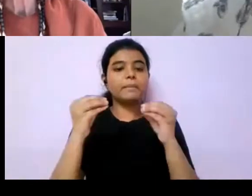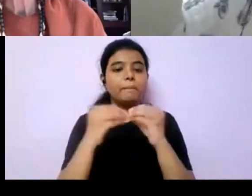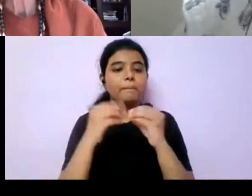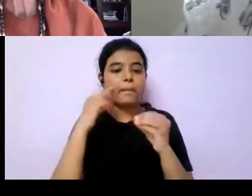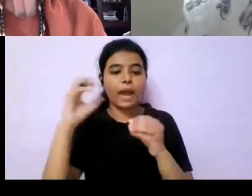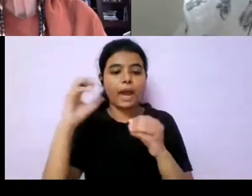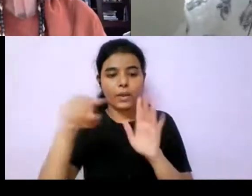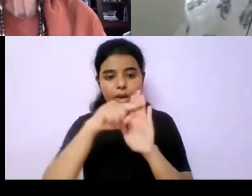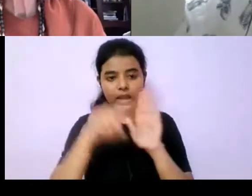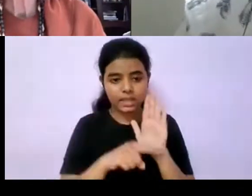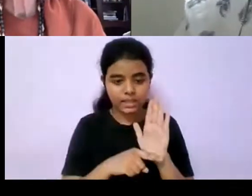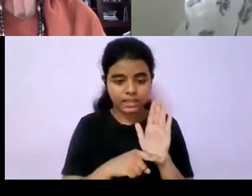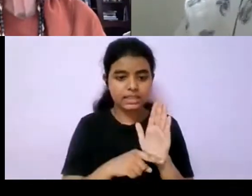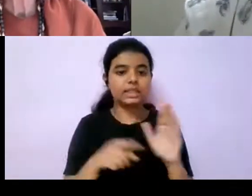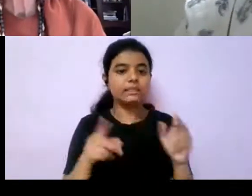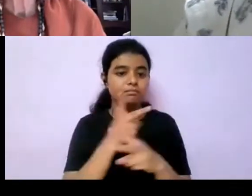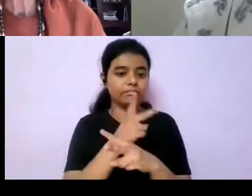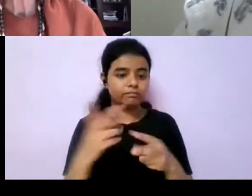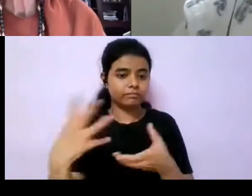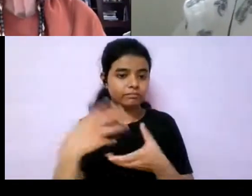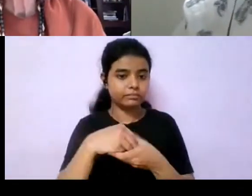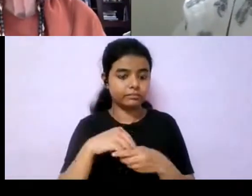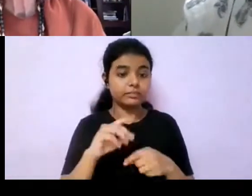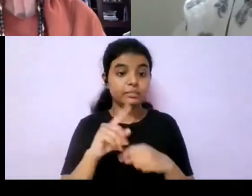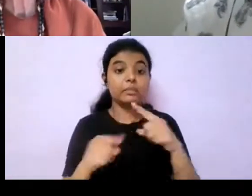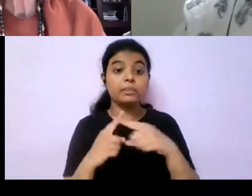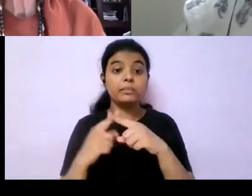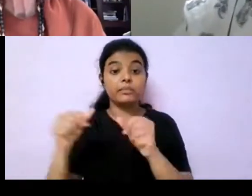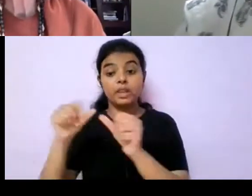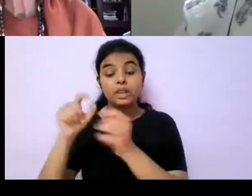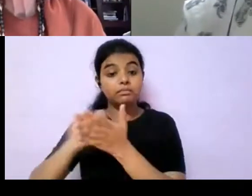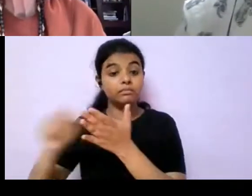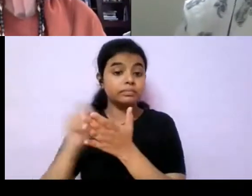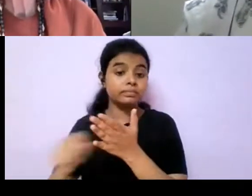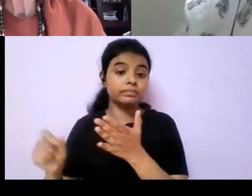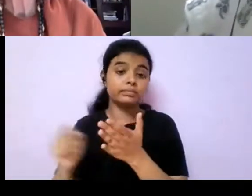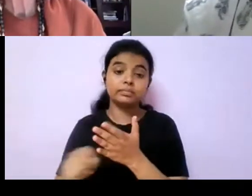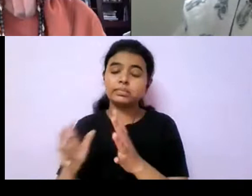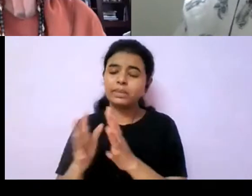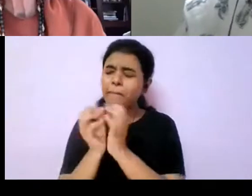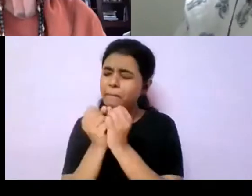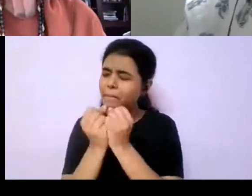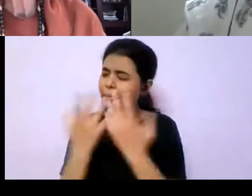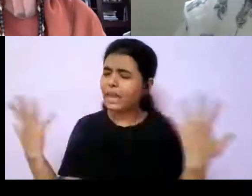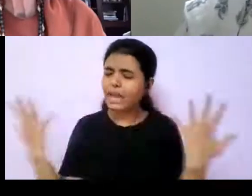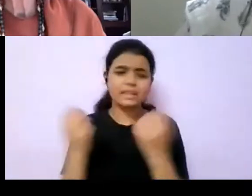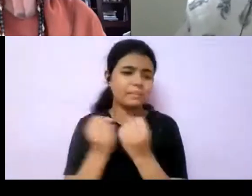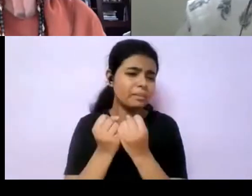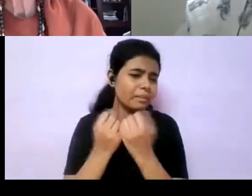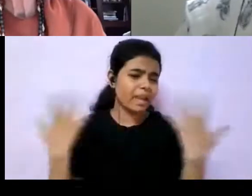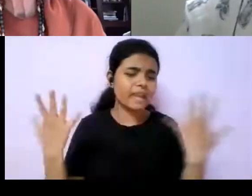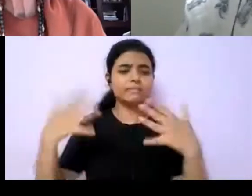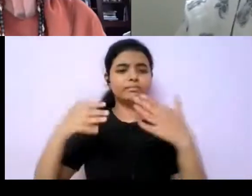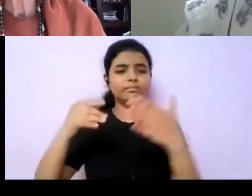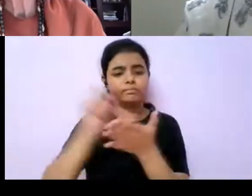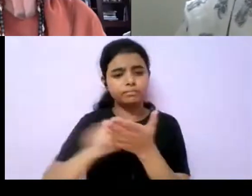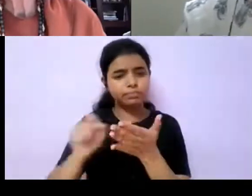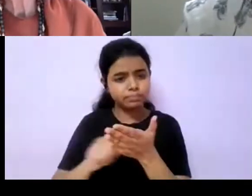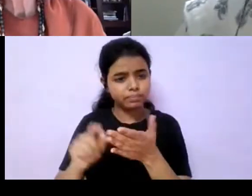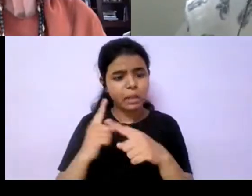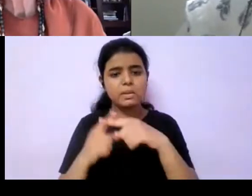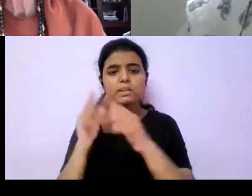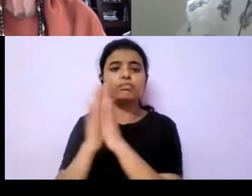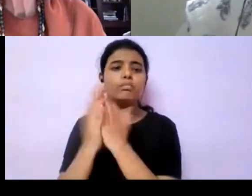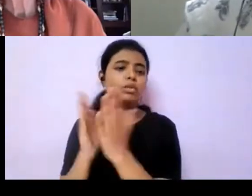also a Guggenheim Fellow, and the author of innumerable path-breaking articles and books, some of the